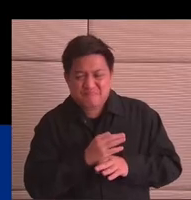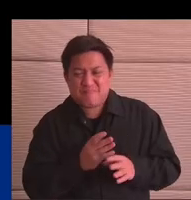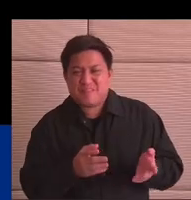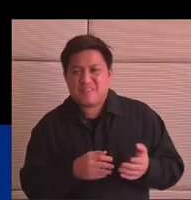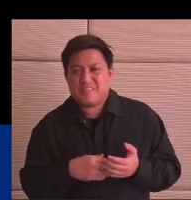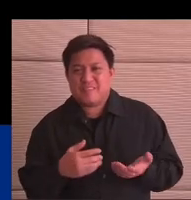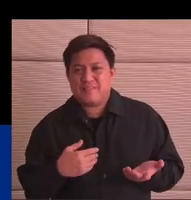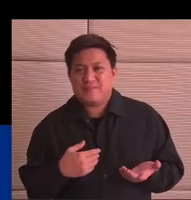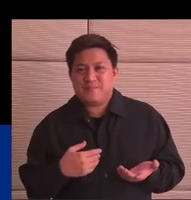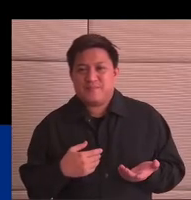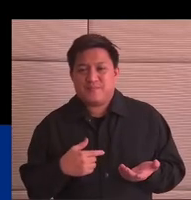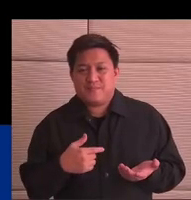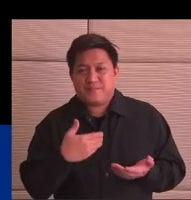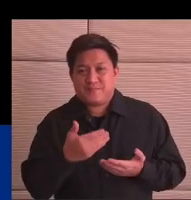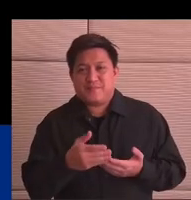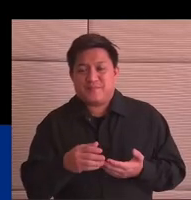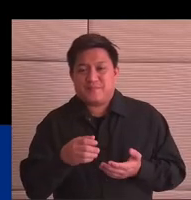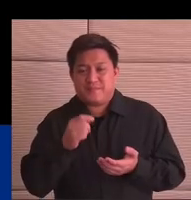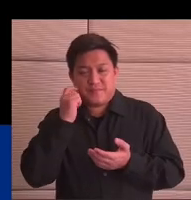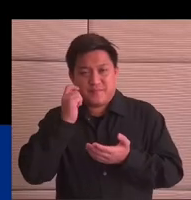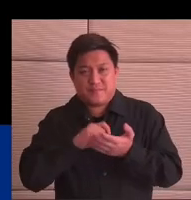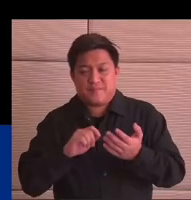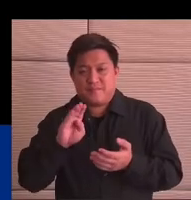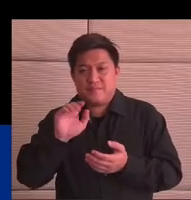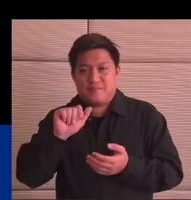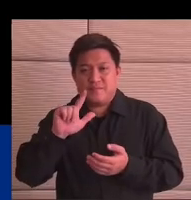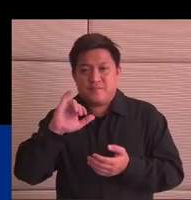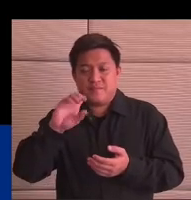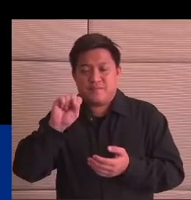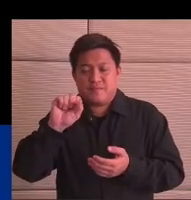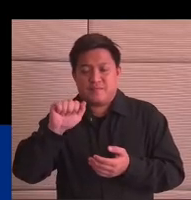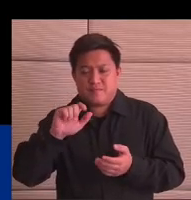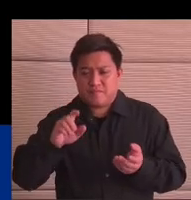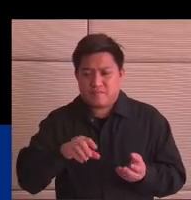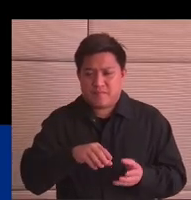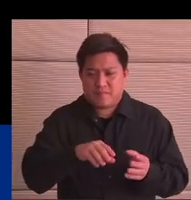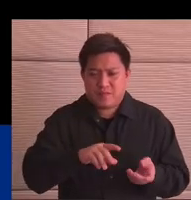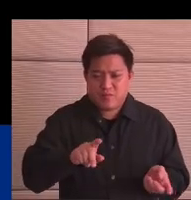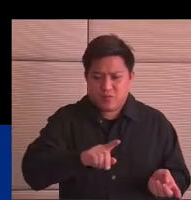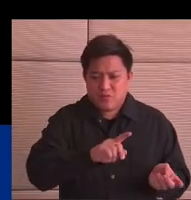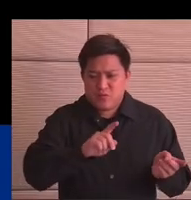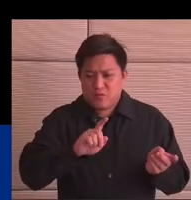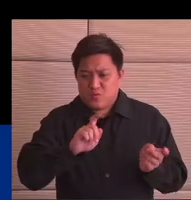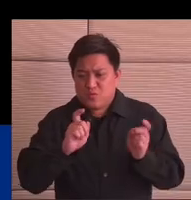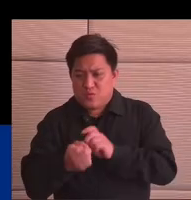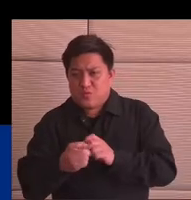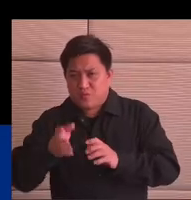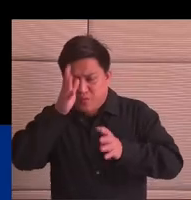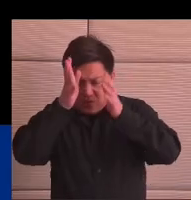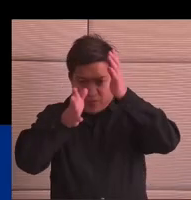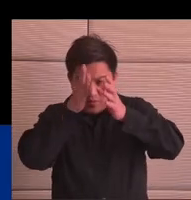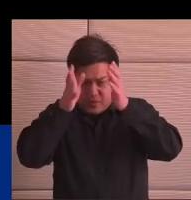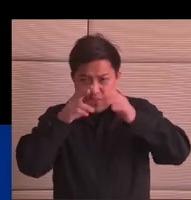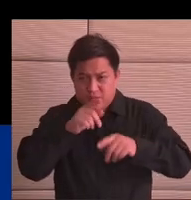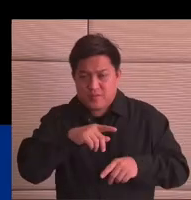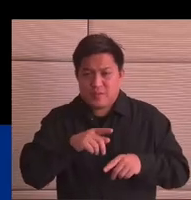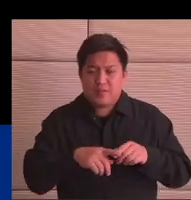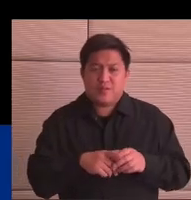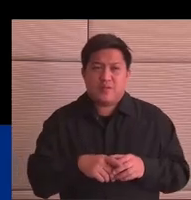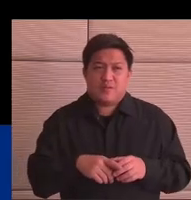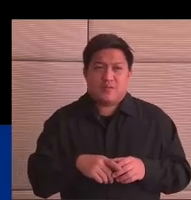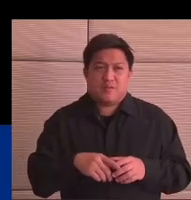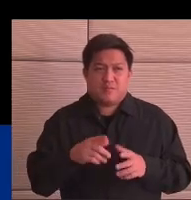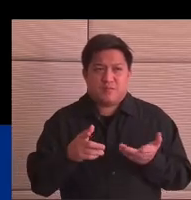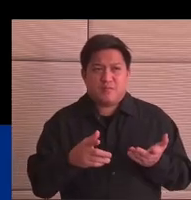Secretary Balisakan, accelerate our shift to innovation and adoption and infusion of modern technologies. And